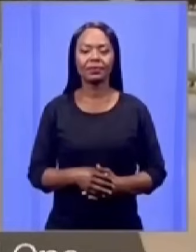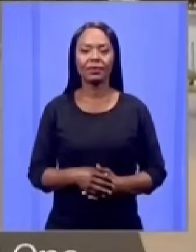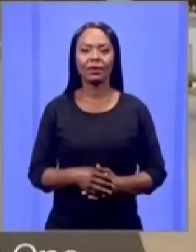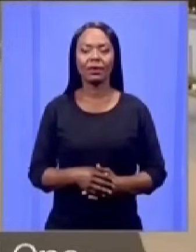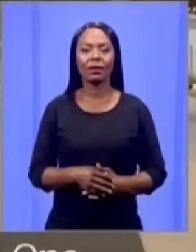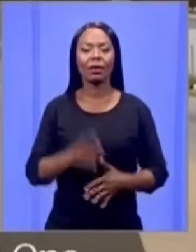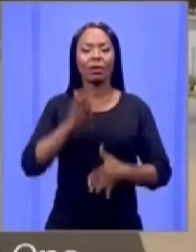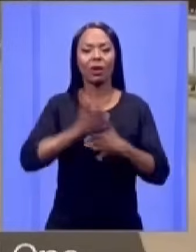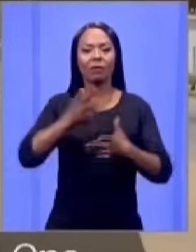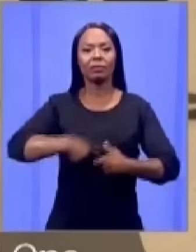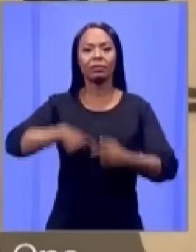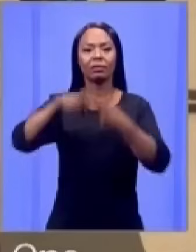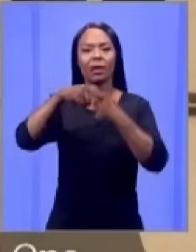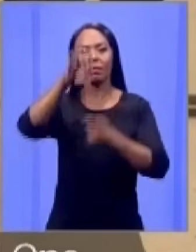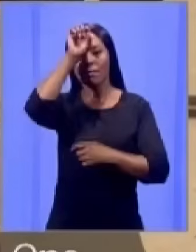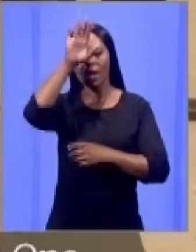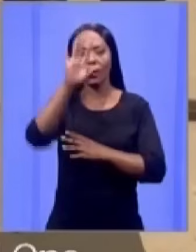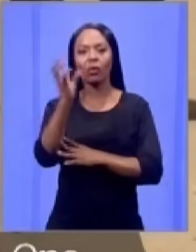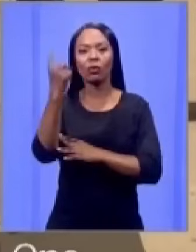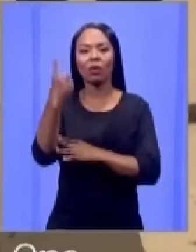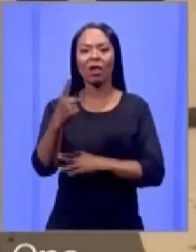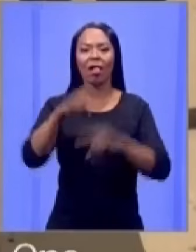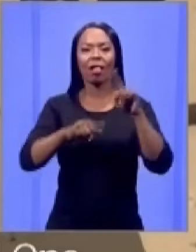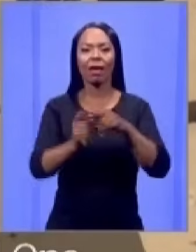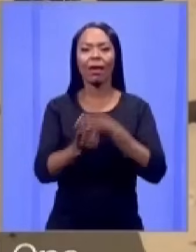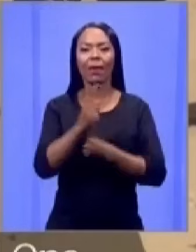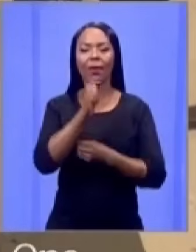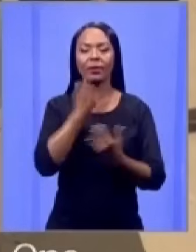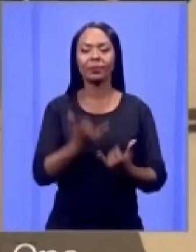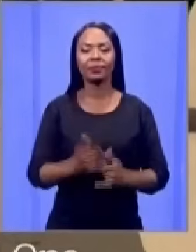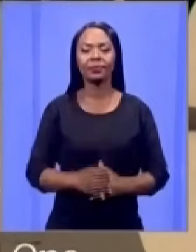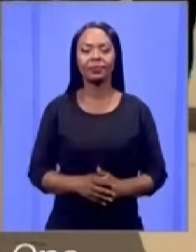o kginne morafong wa Gold 1 ka morao qhoma ha merusu ka Genoseng.